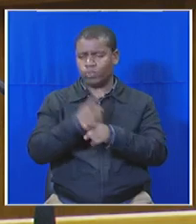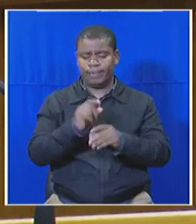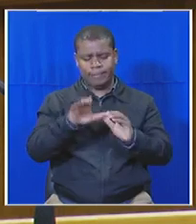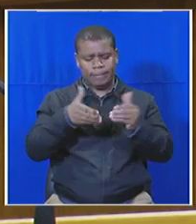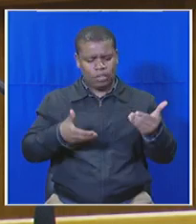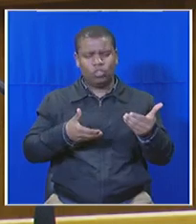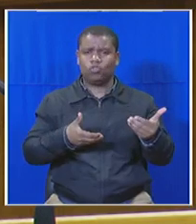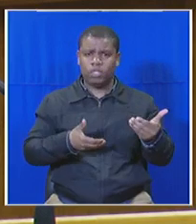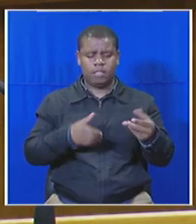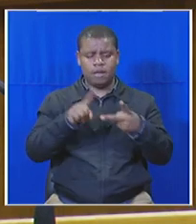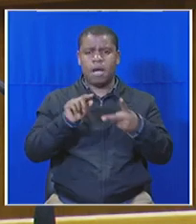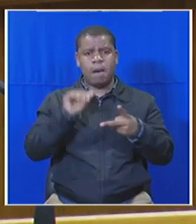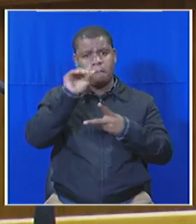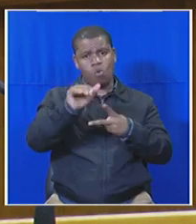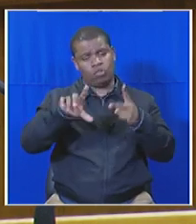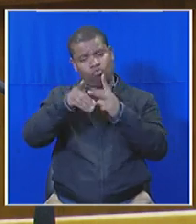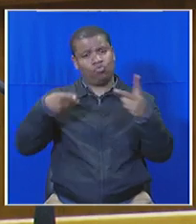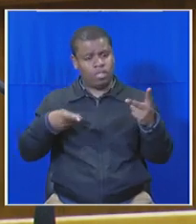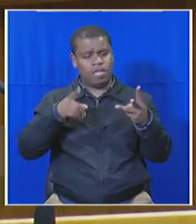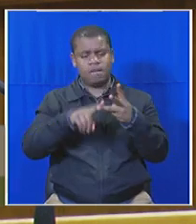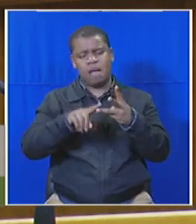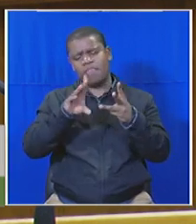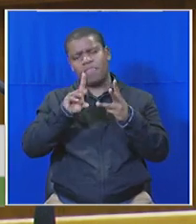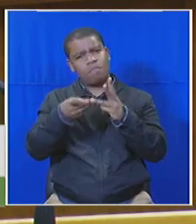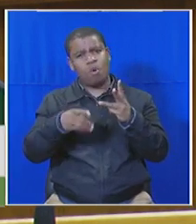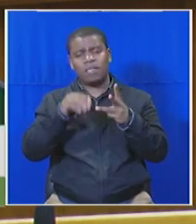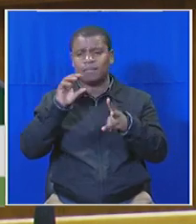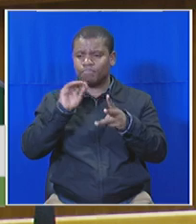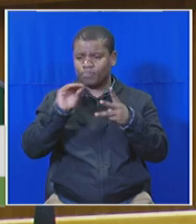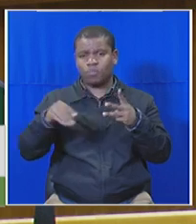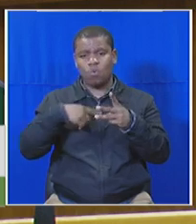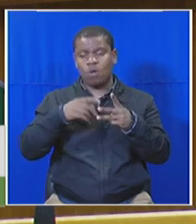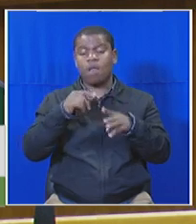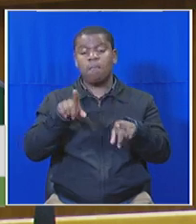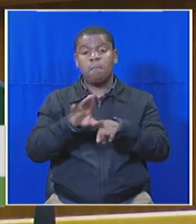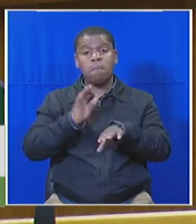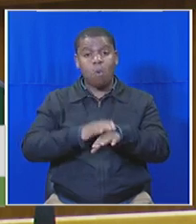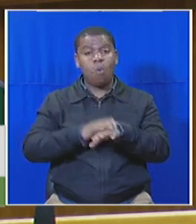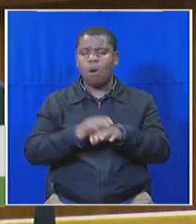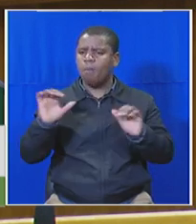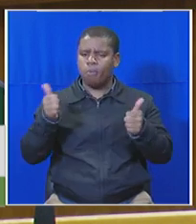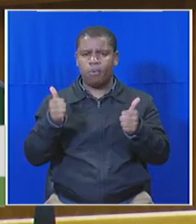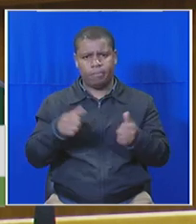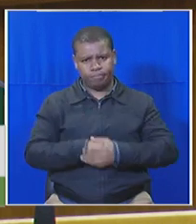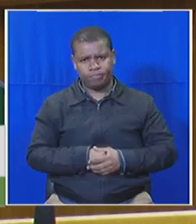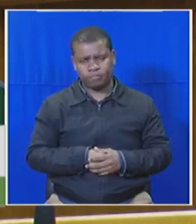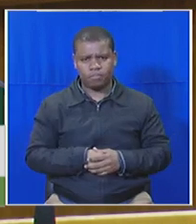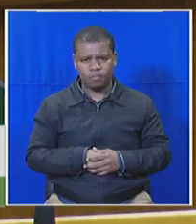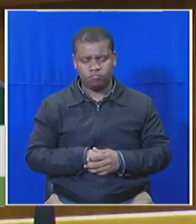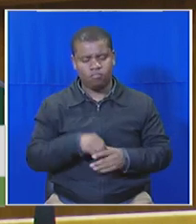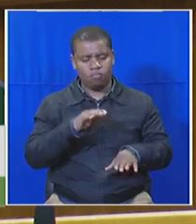degrees, postgraduate qualifications, diplomas, and certificates, which all been testimony to his fine intellect.